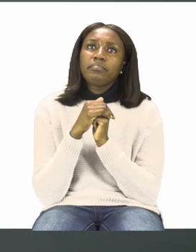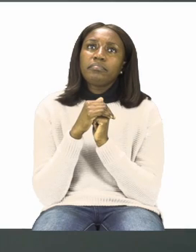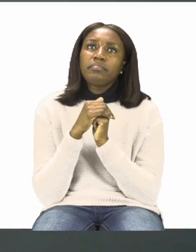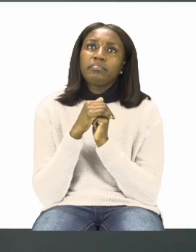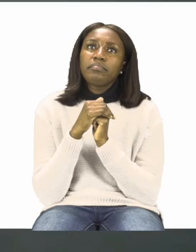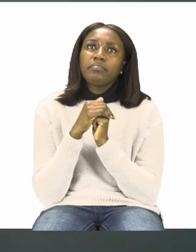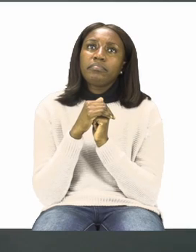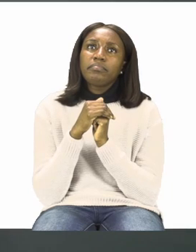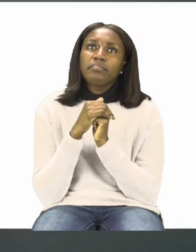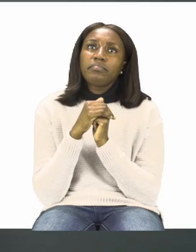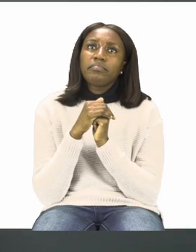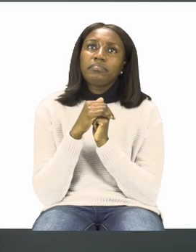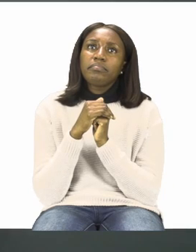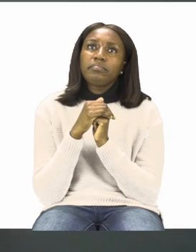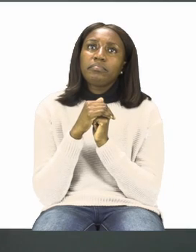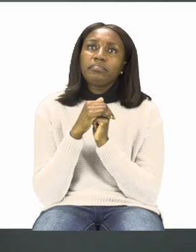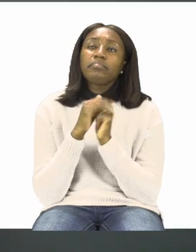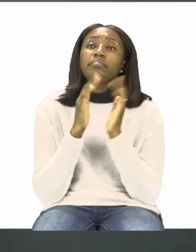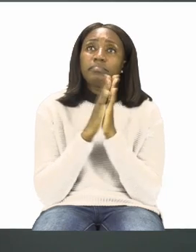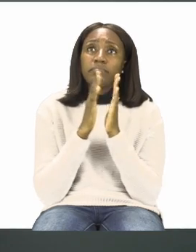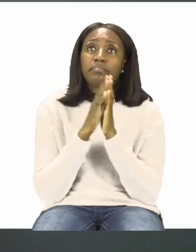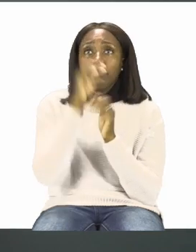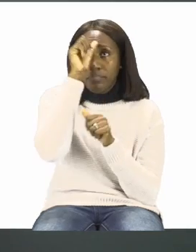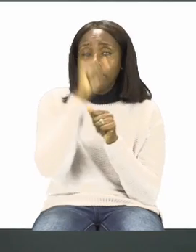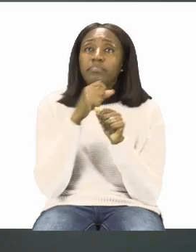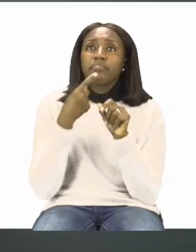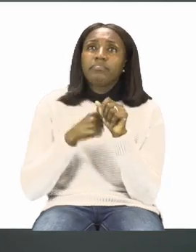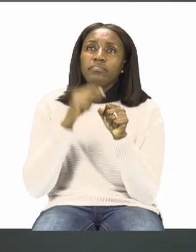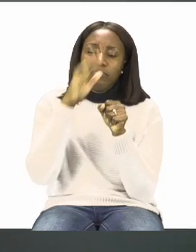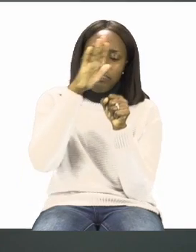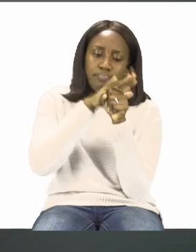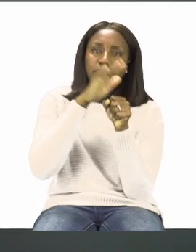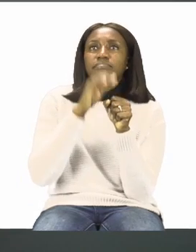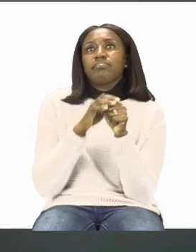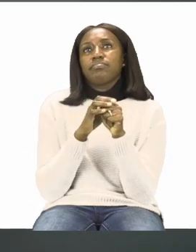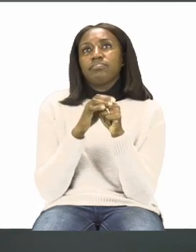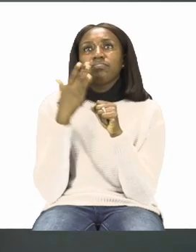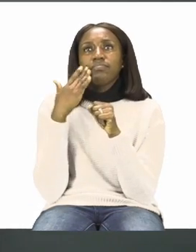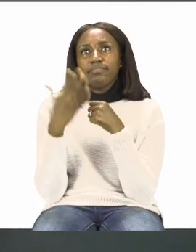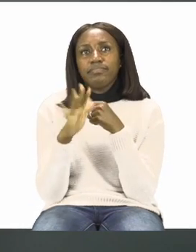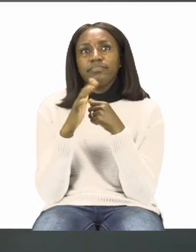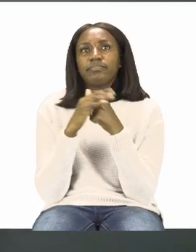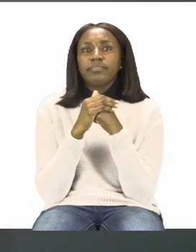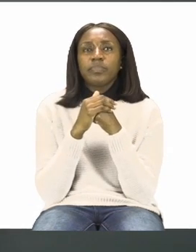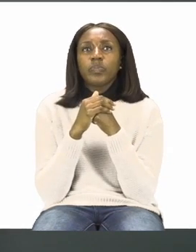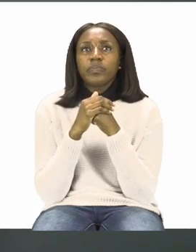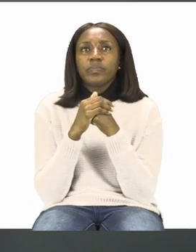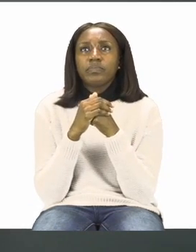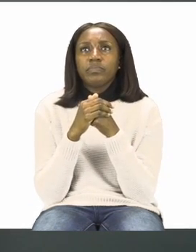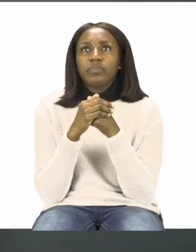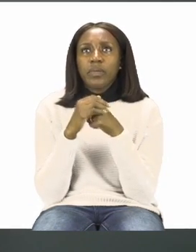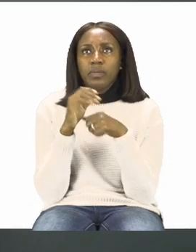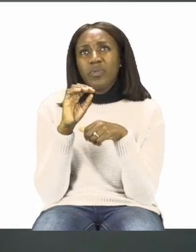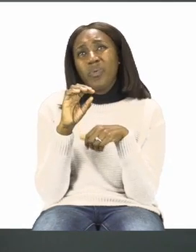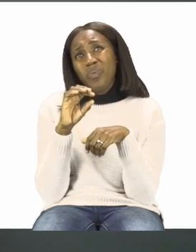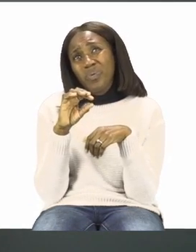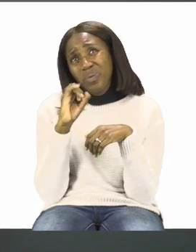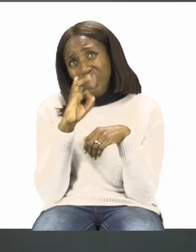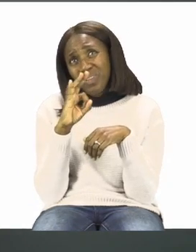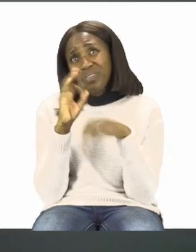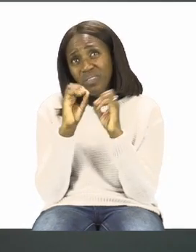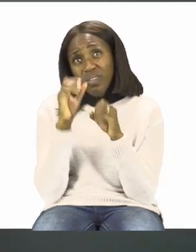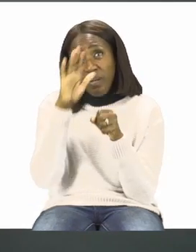and smear. Please remember to close the cap on your glue so that it doesn't